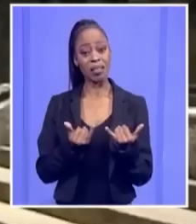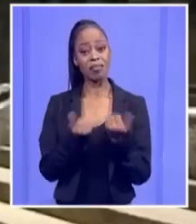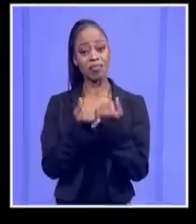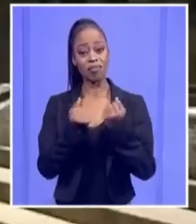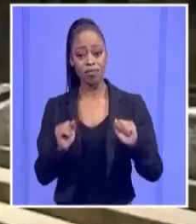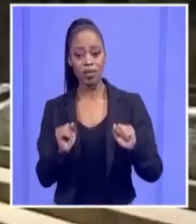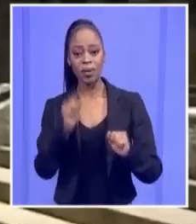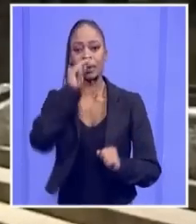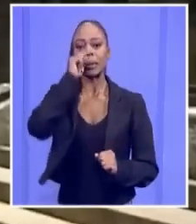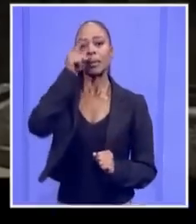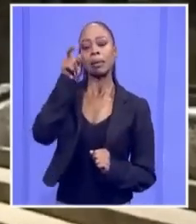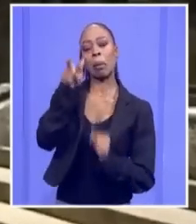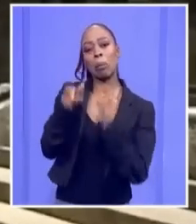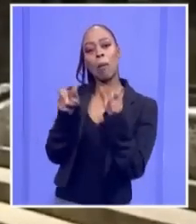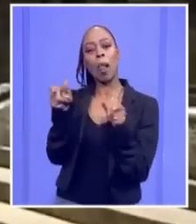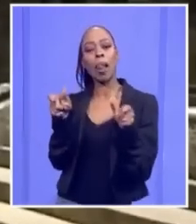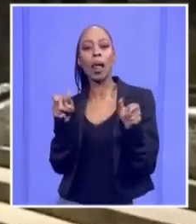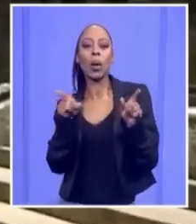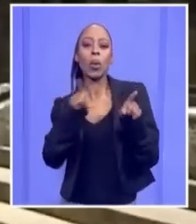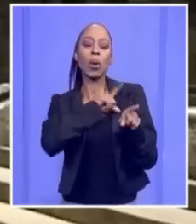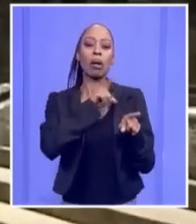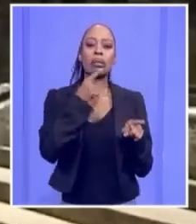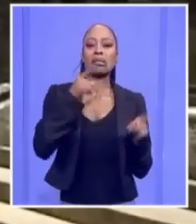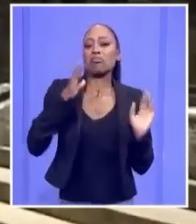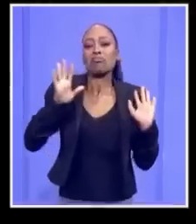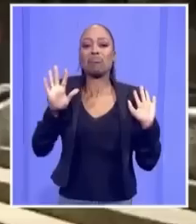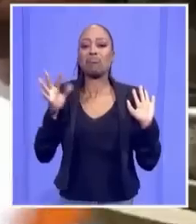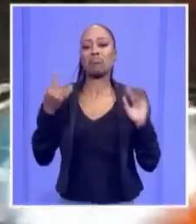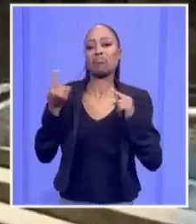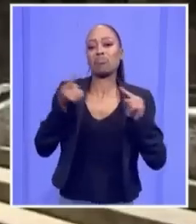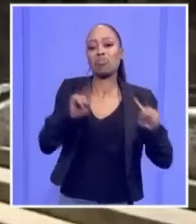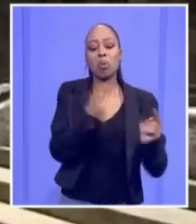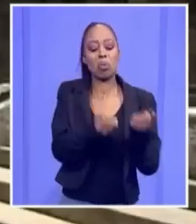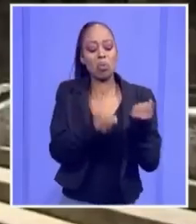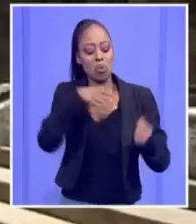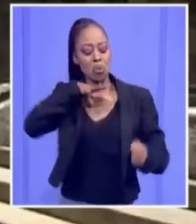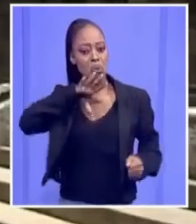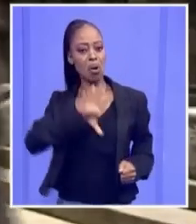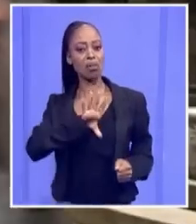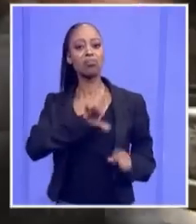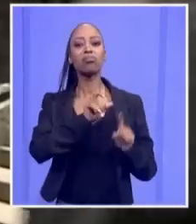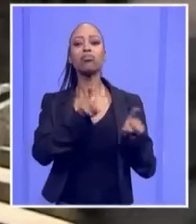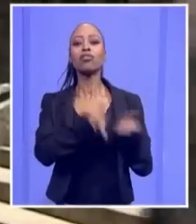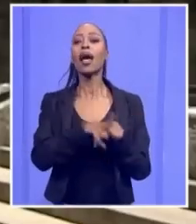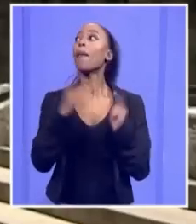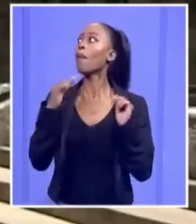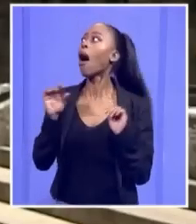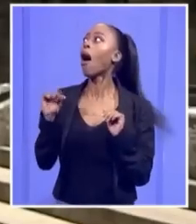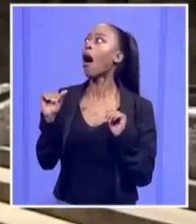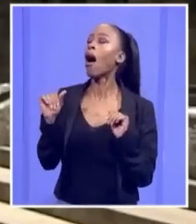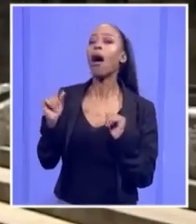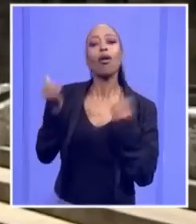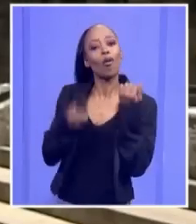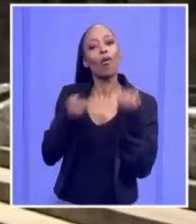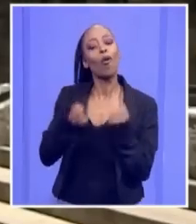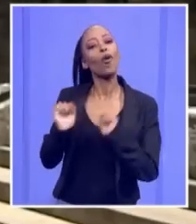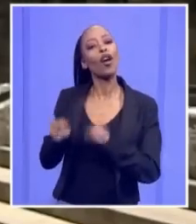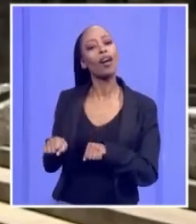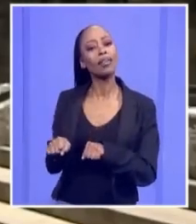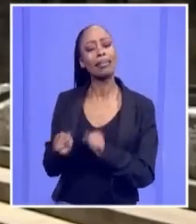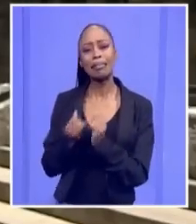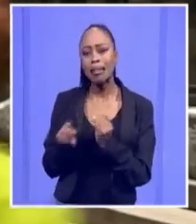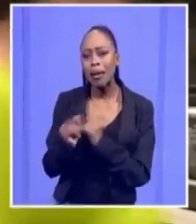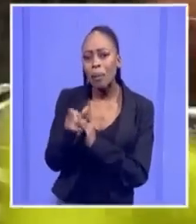the elite, where the elite has said, I don't want to come to court, and the judiciary has agreed. And the poor person on the